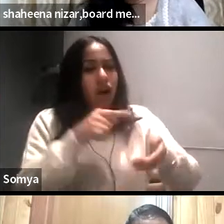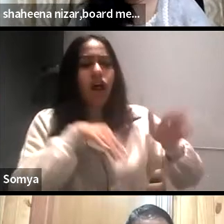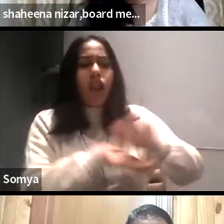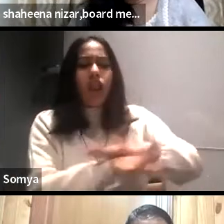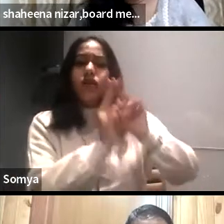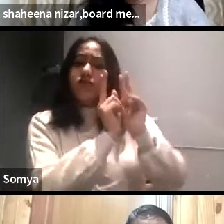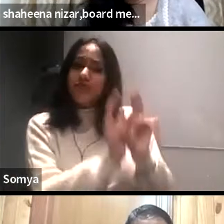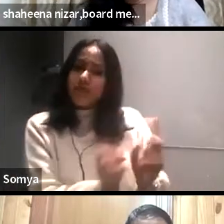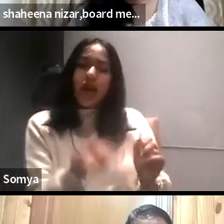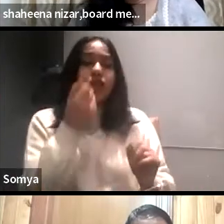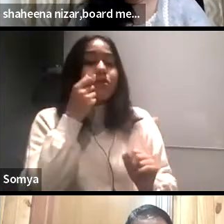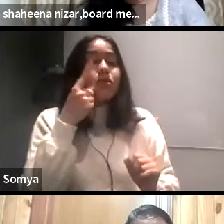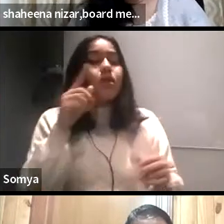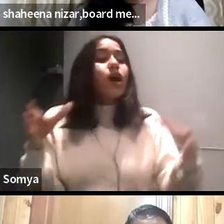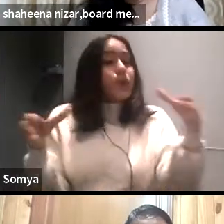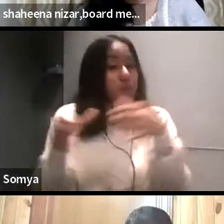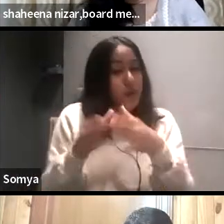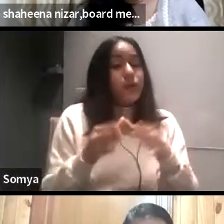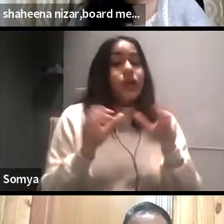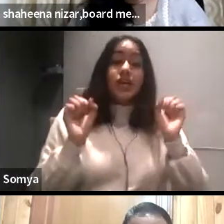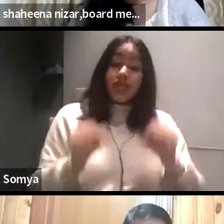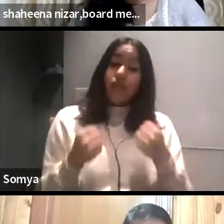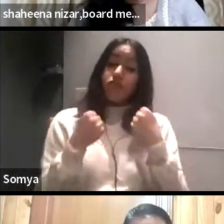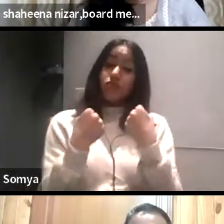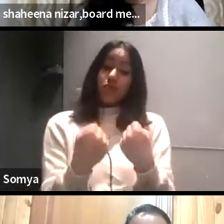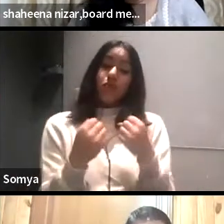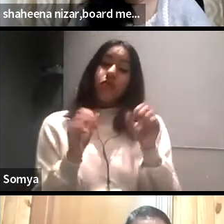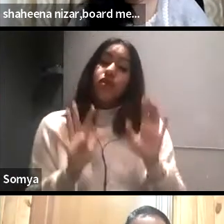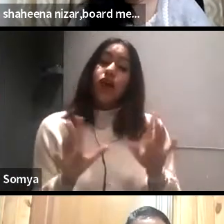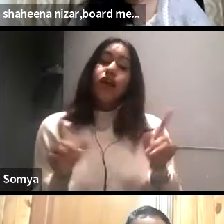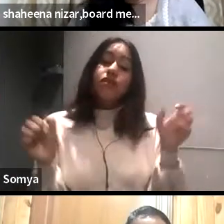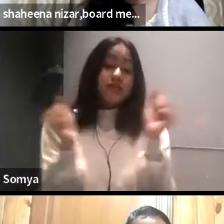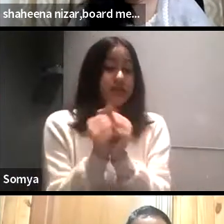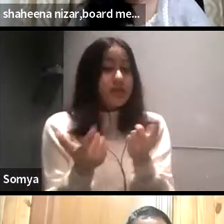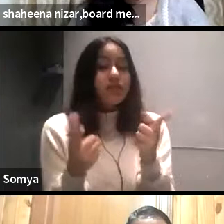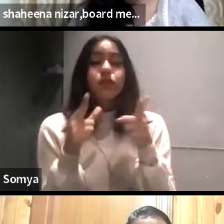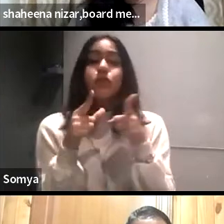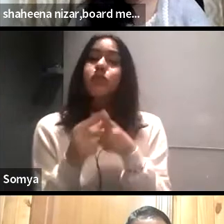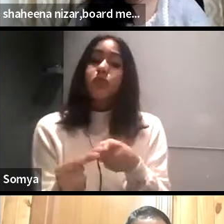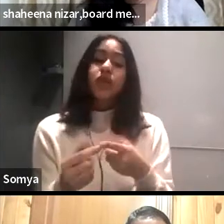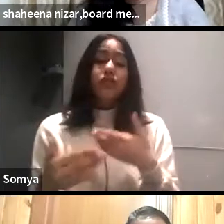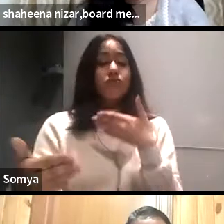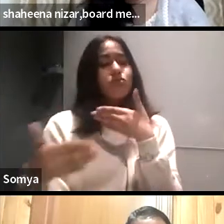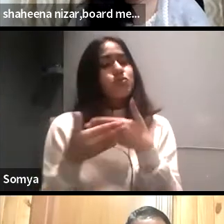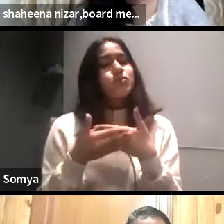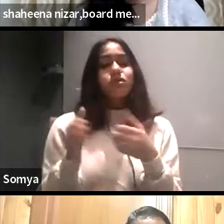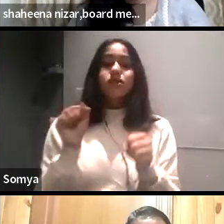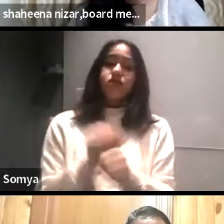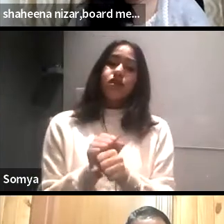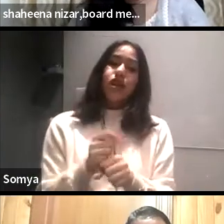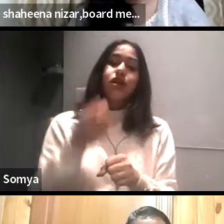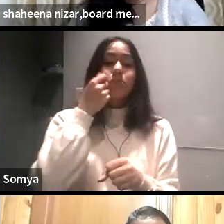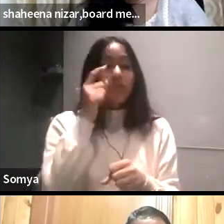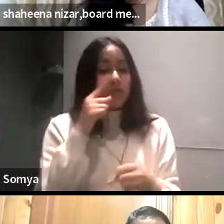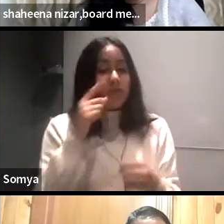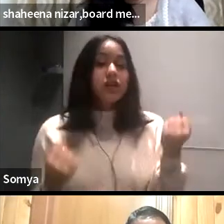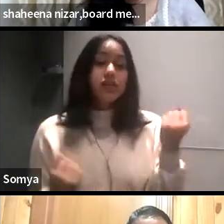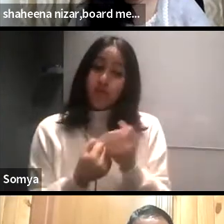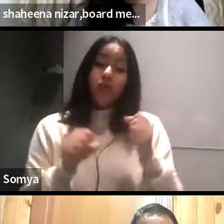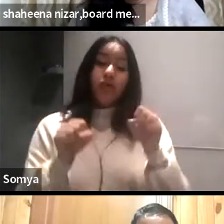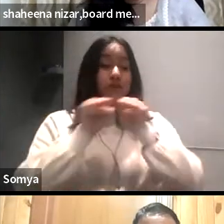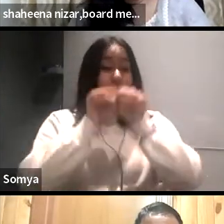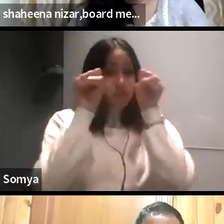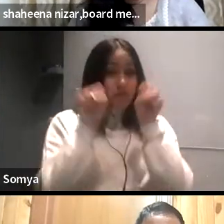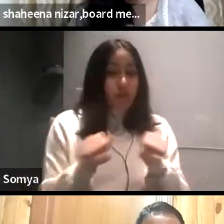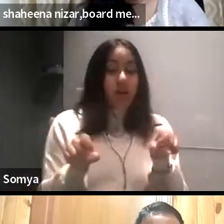So the parents groups were becoming very, very strong. So we are working very closely with them. So there are parent support models are being